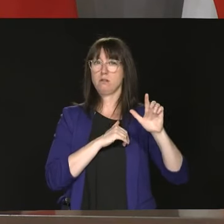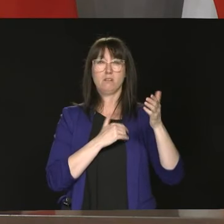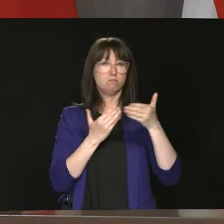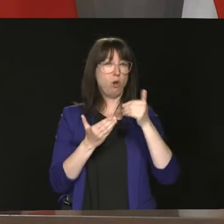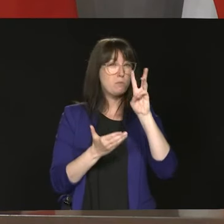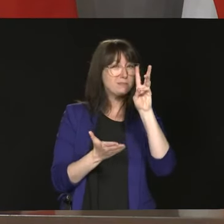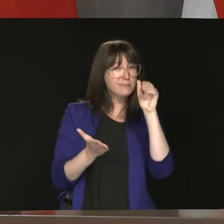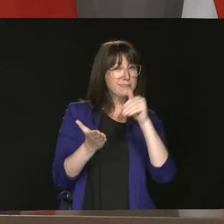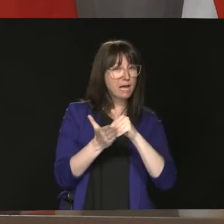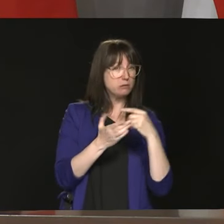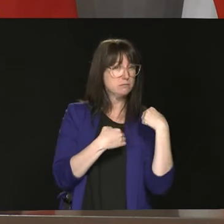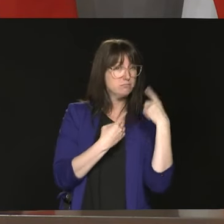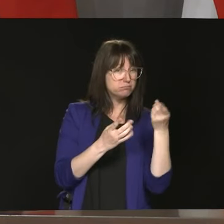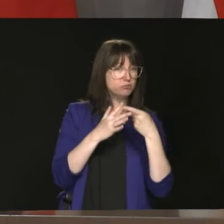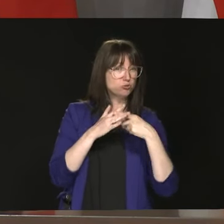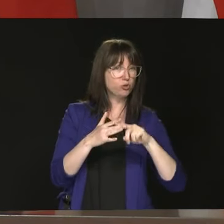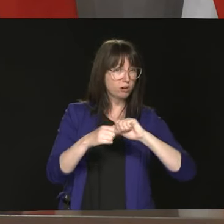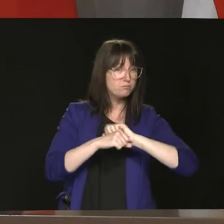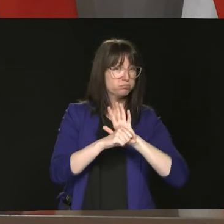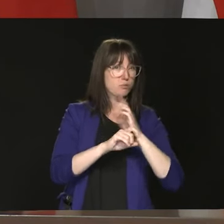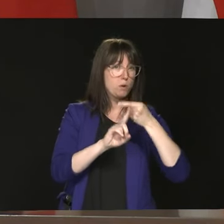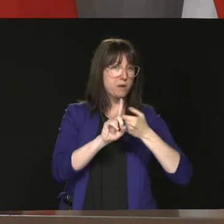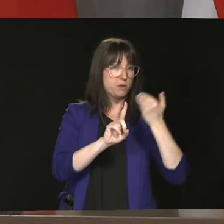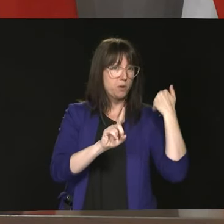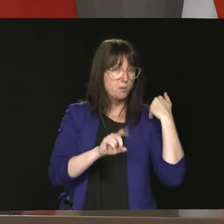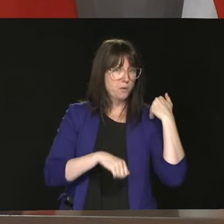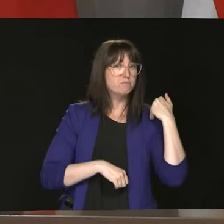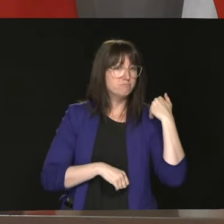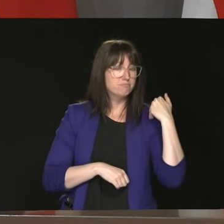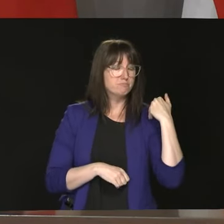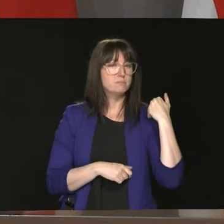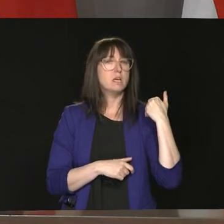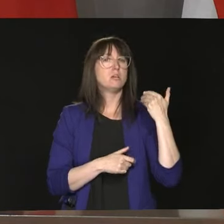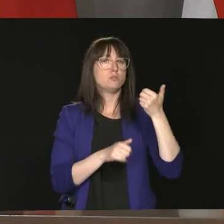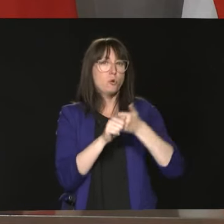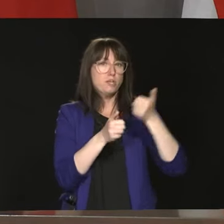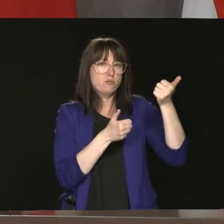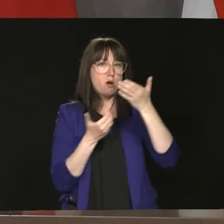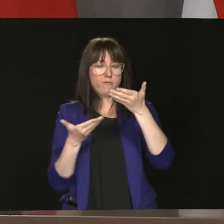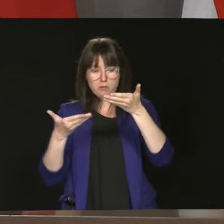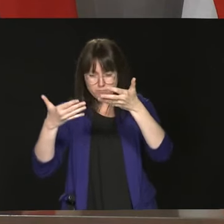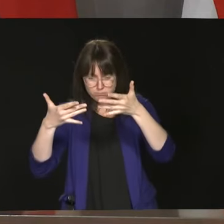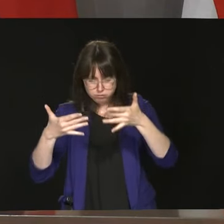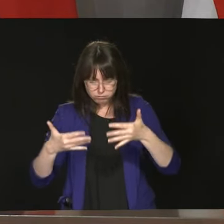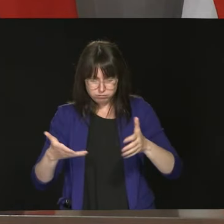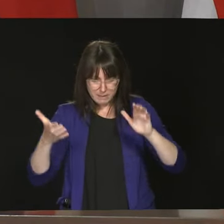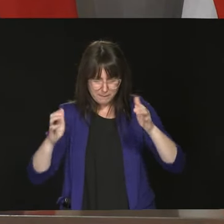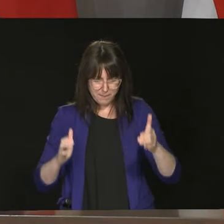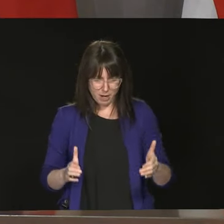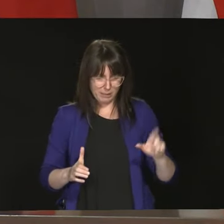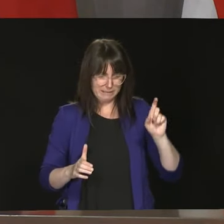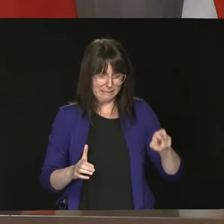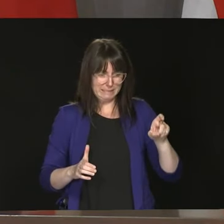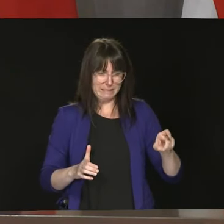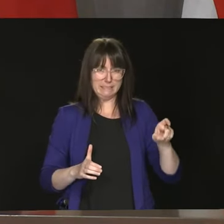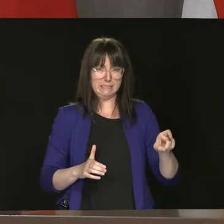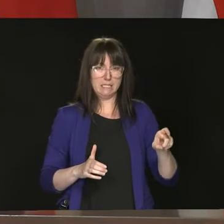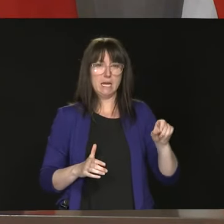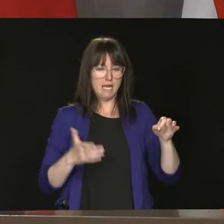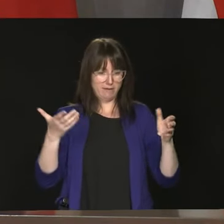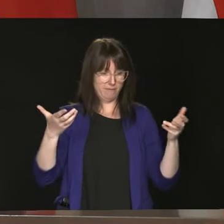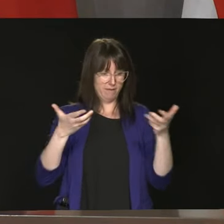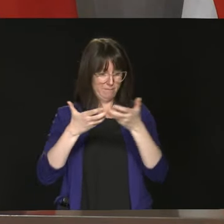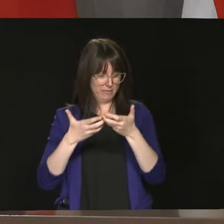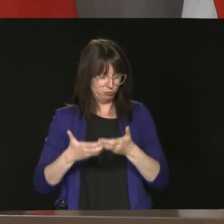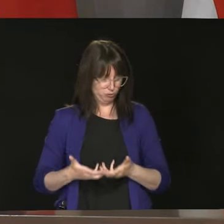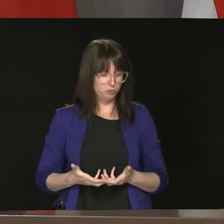month ago, and we look at these offers against the needs of Canadians. When there's a promising match, we sign a letter of